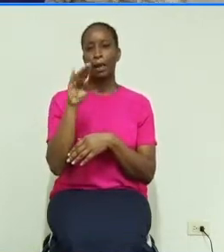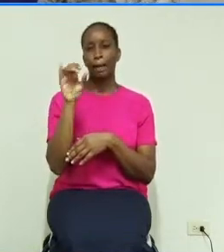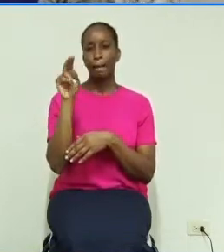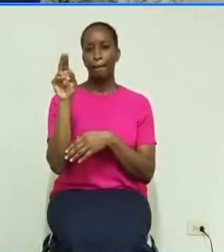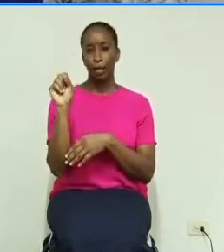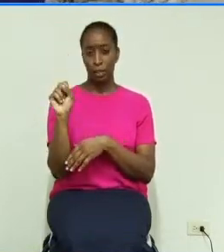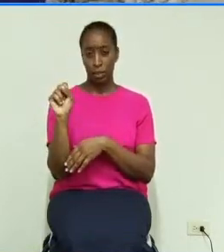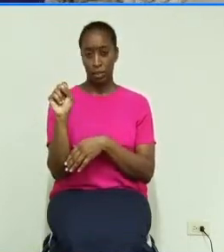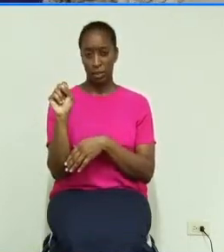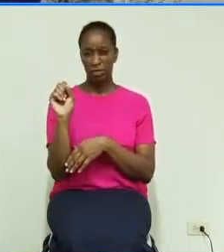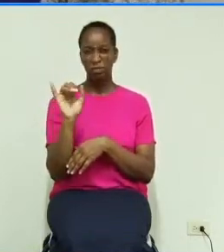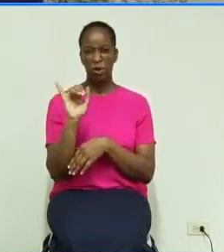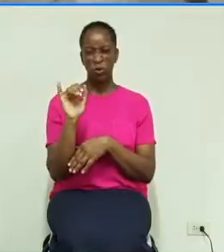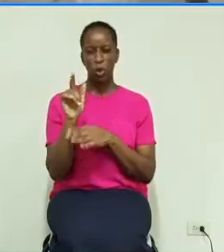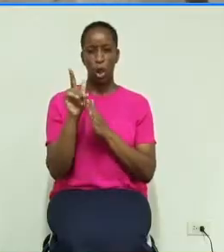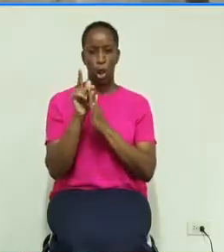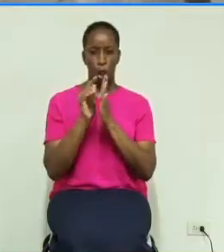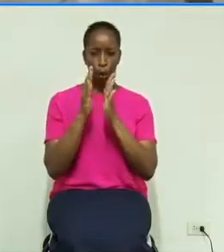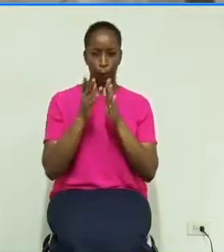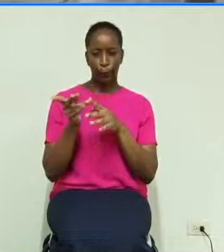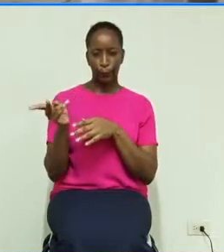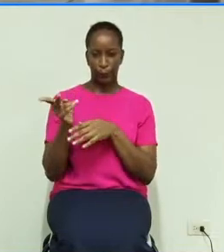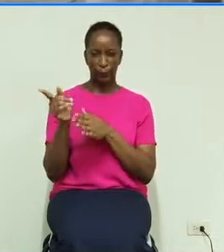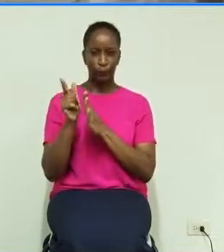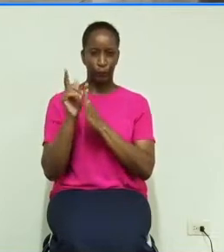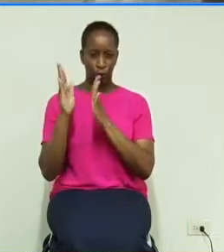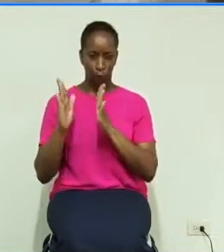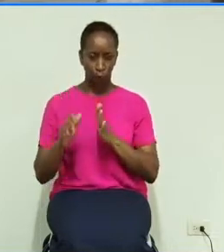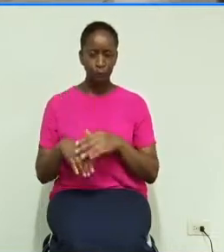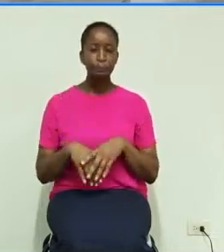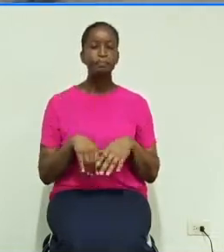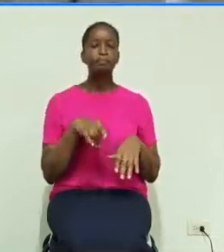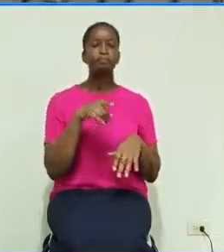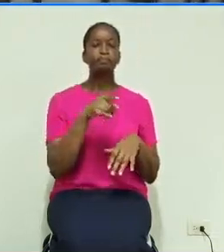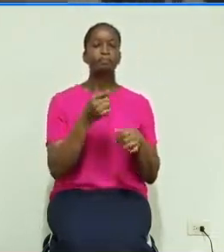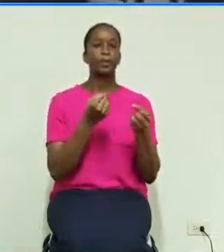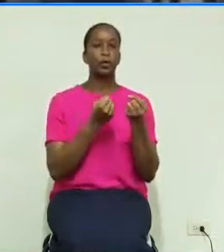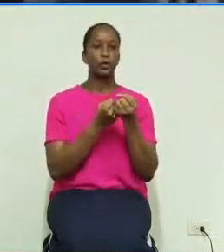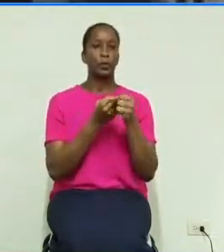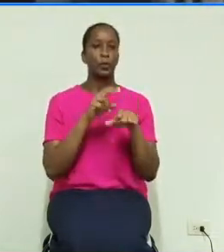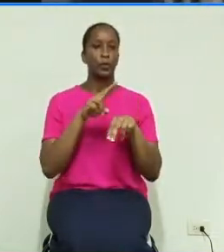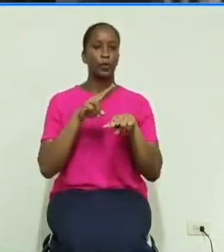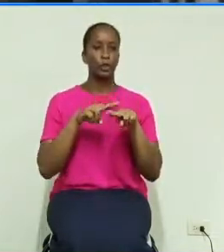Our deputy chairman is Sir Roy Trotman.